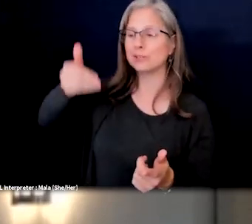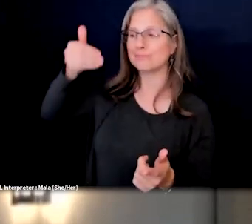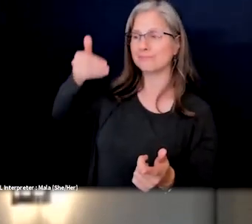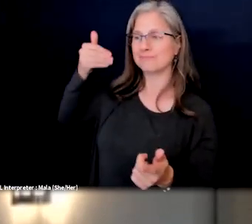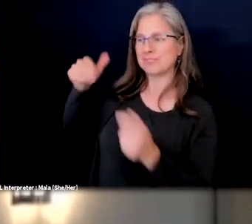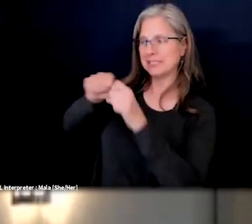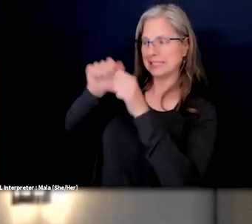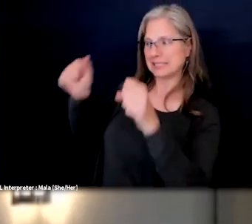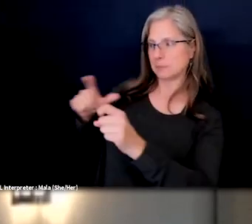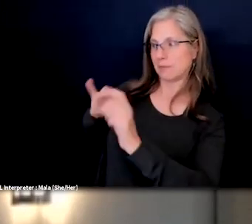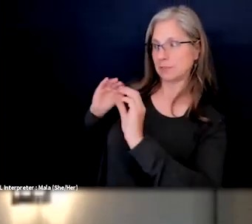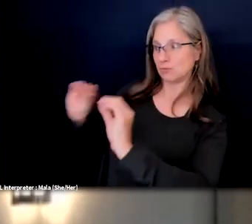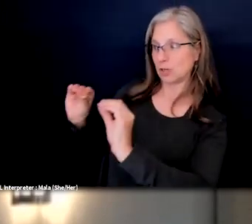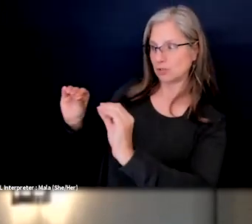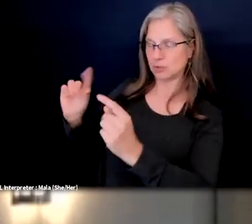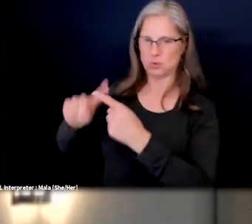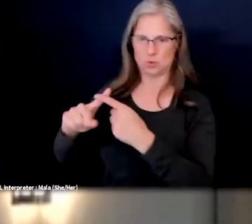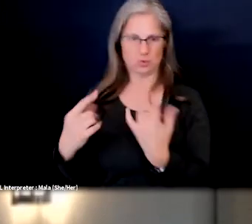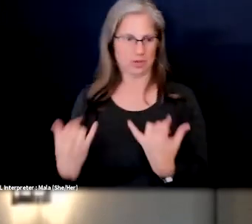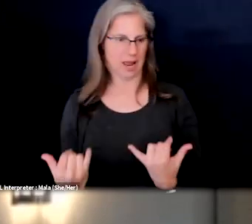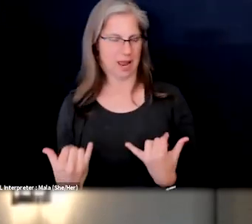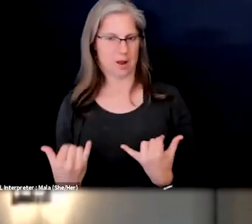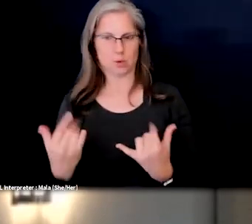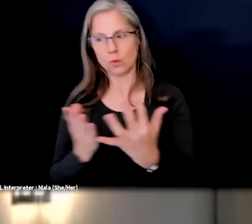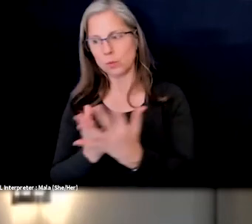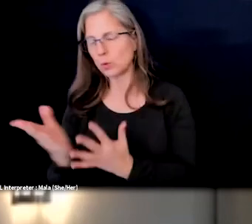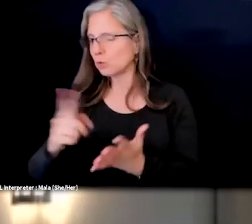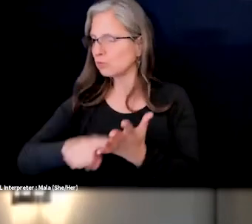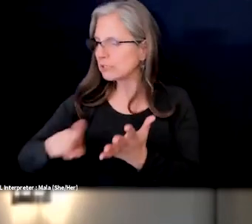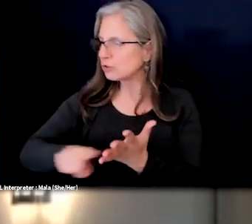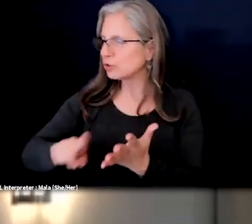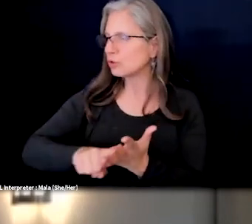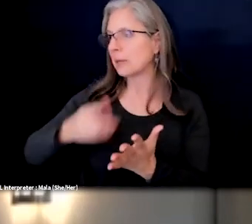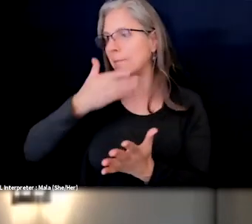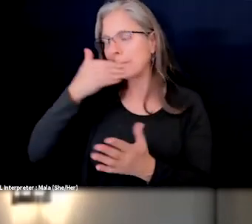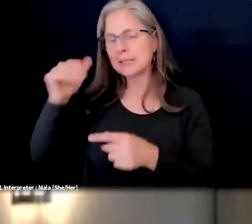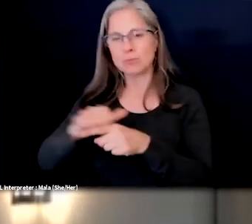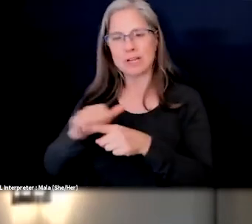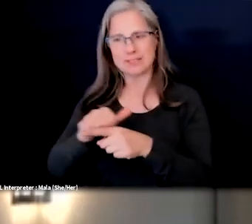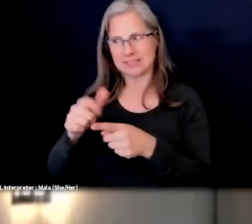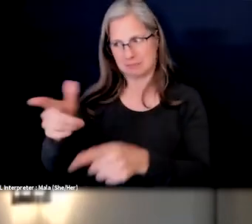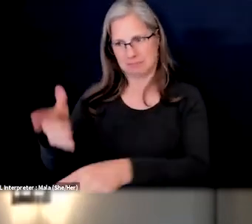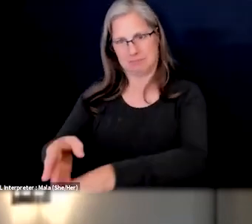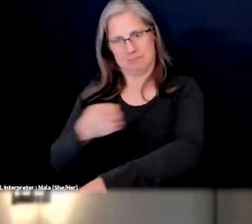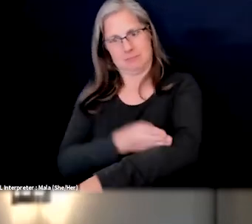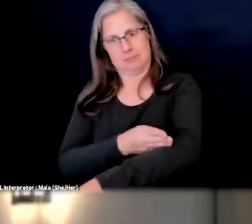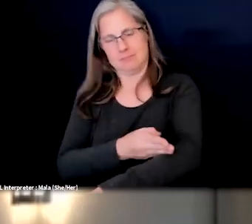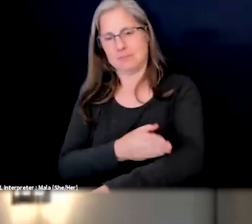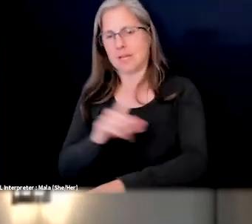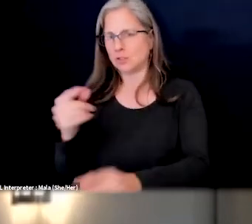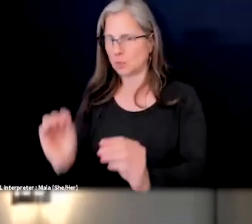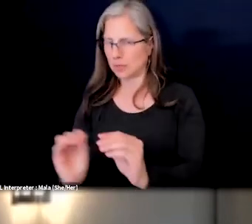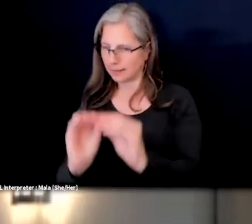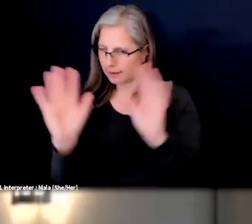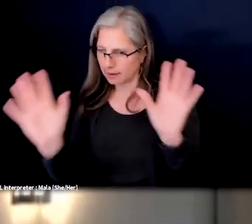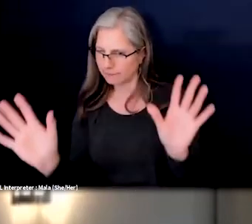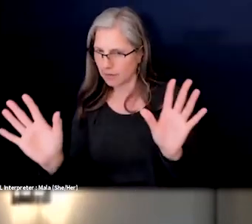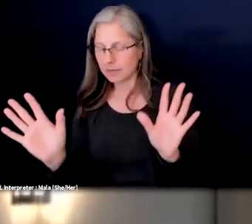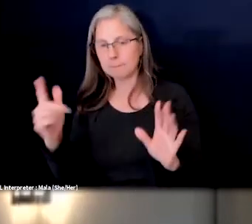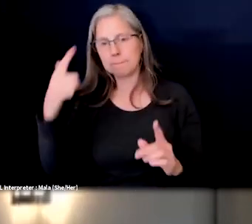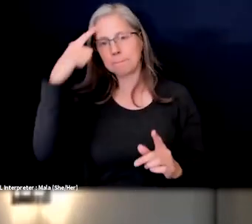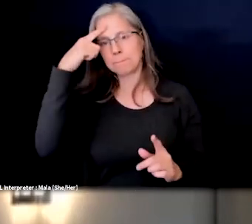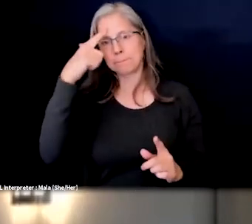of instruction to what we now know through research and best practices that is better. So I just want to clarify that,